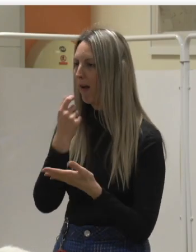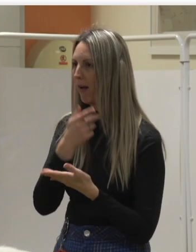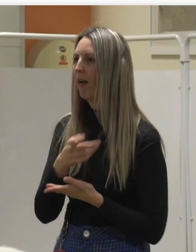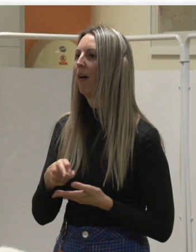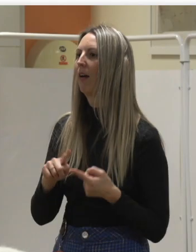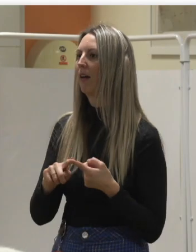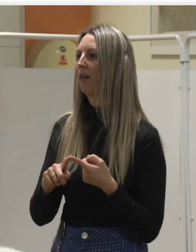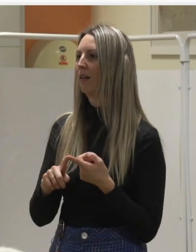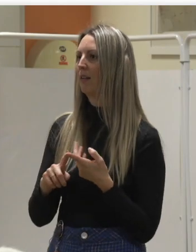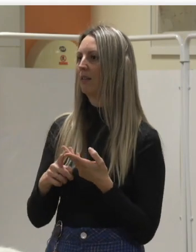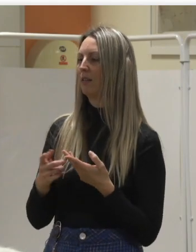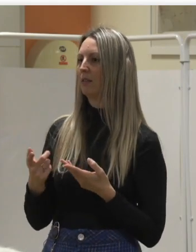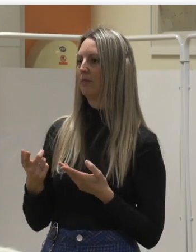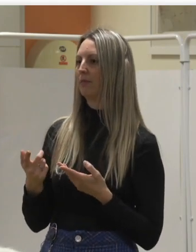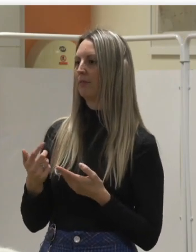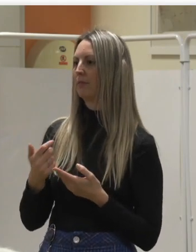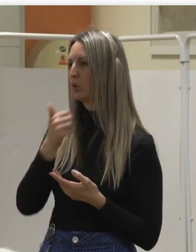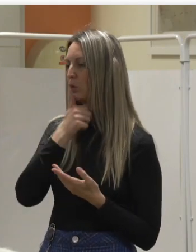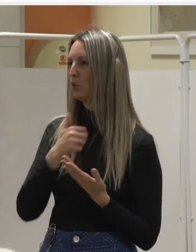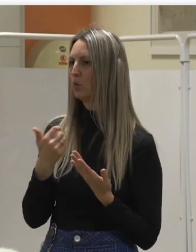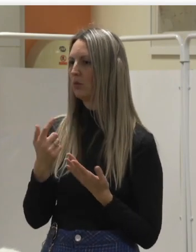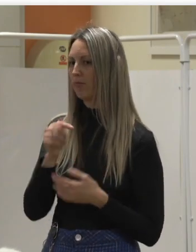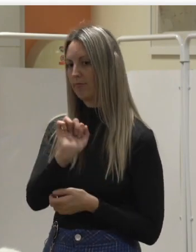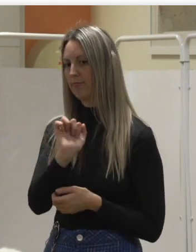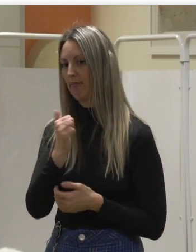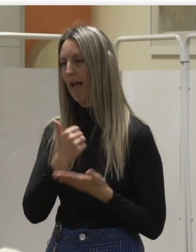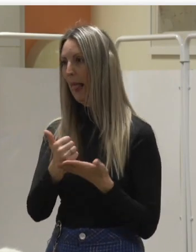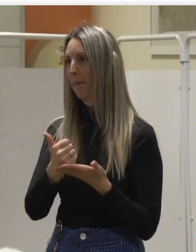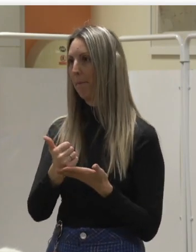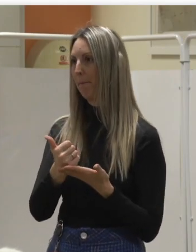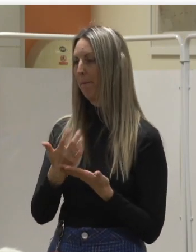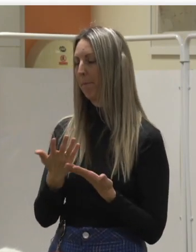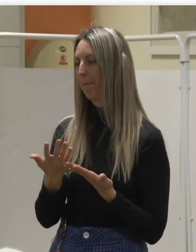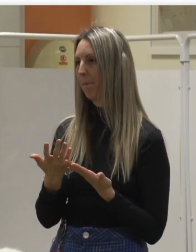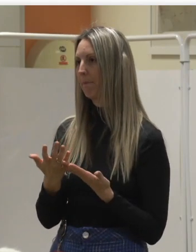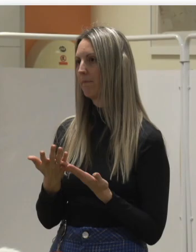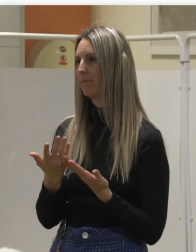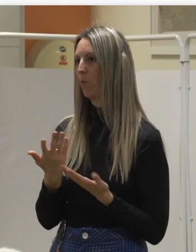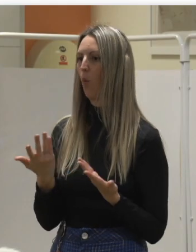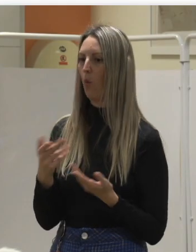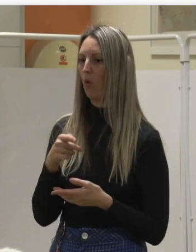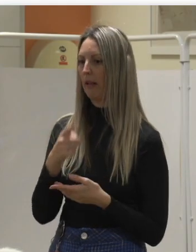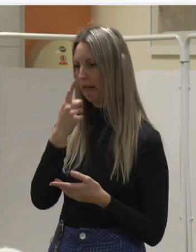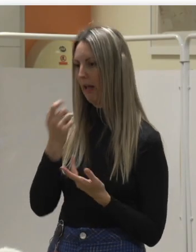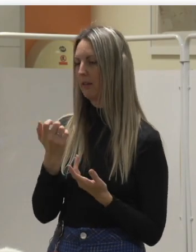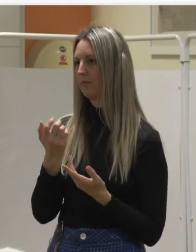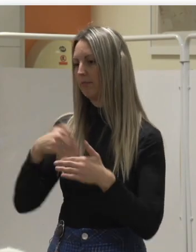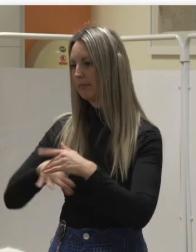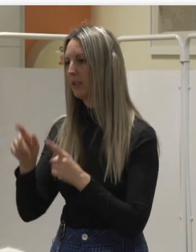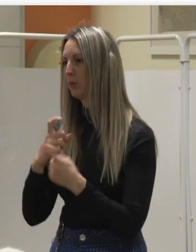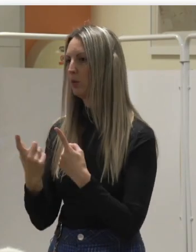it before, that we can utilize their help in doing some exercise programs in the